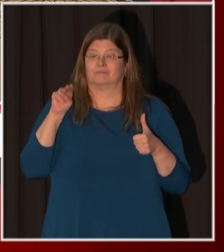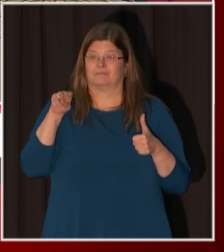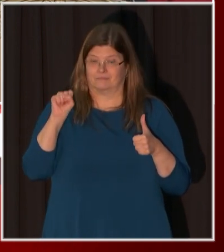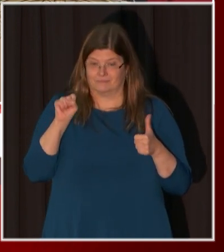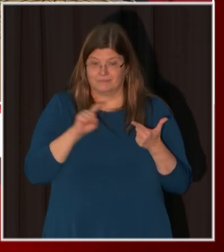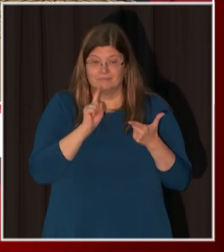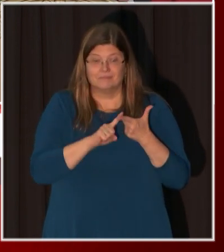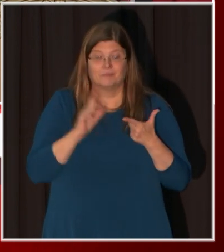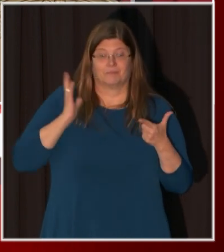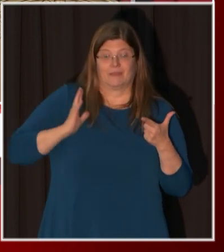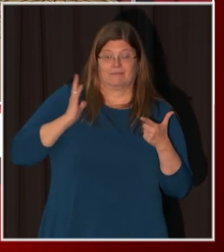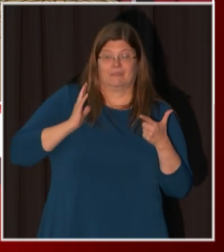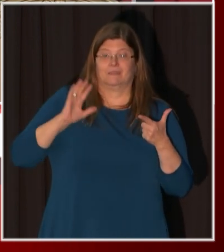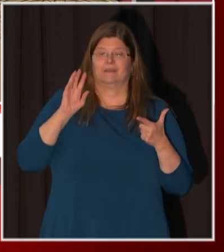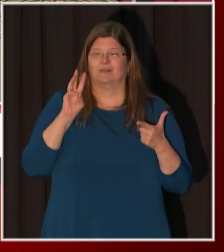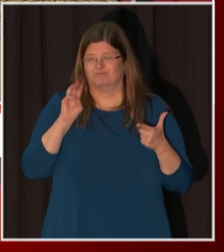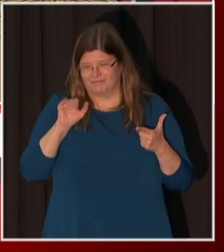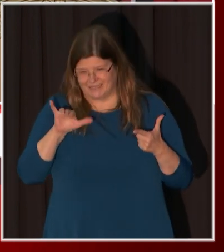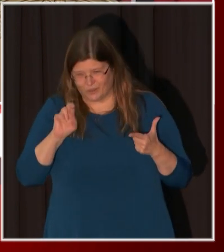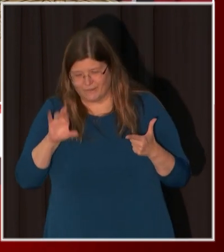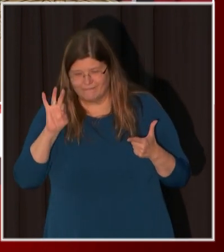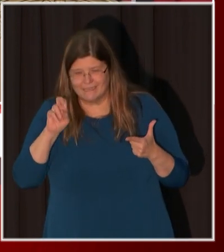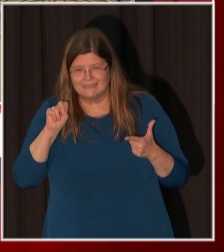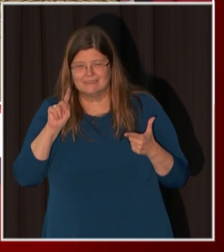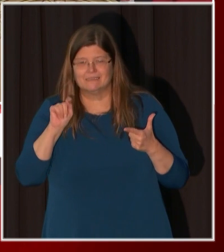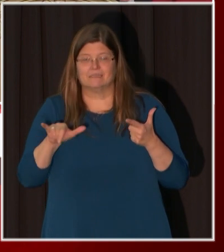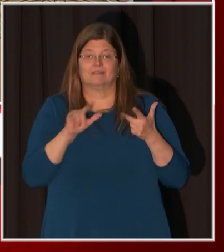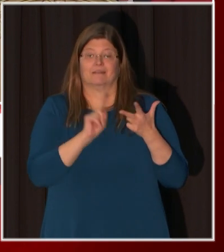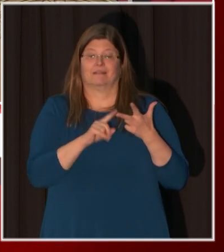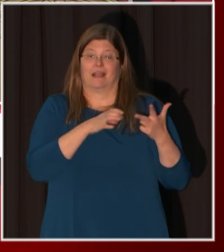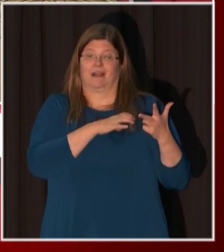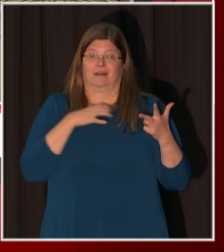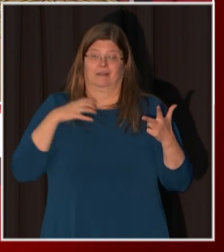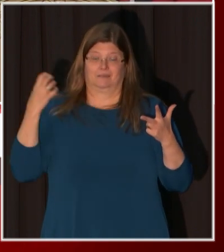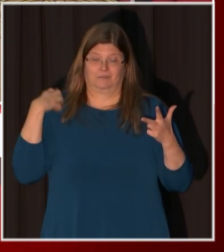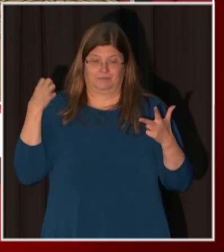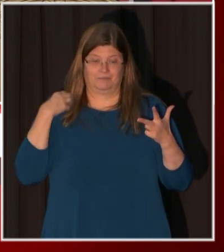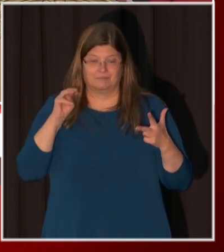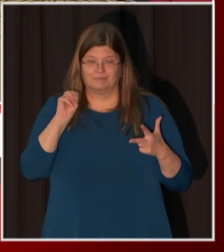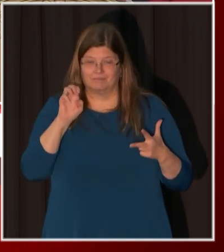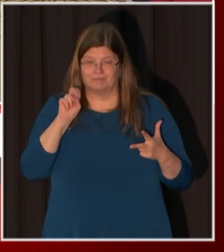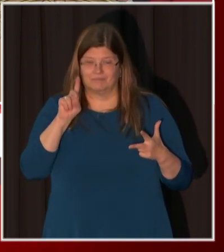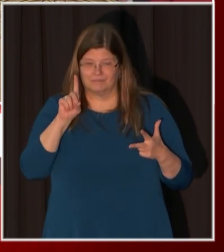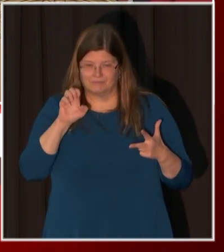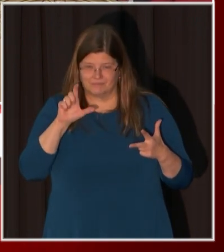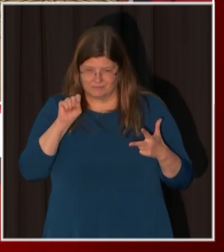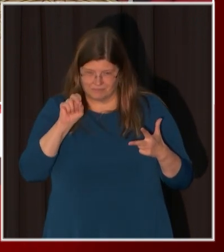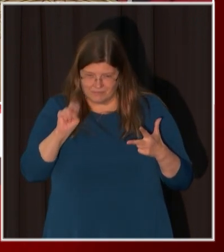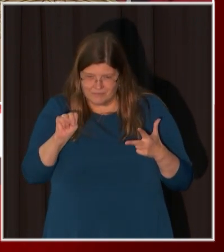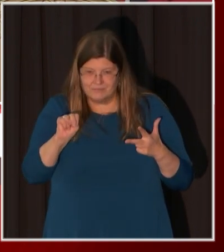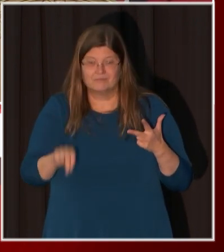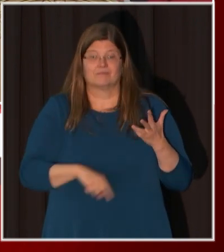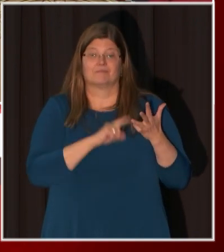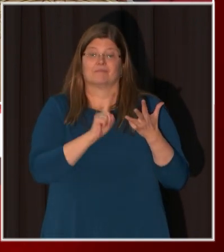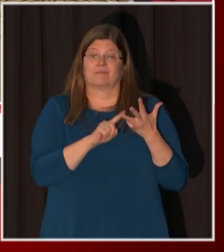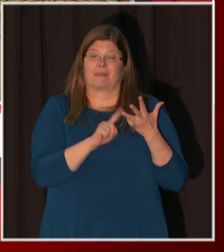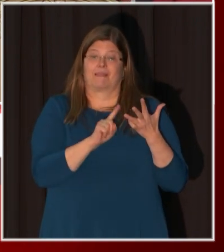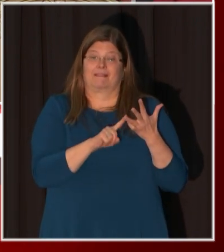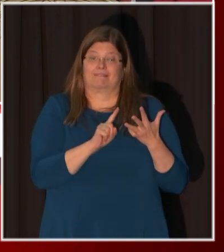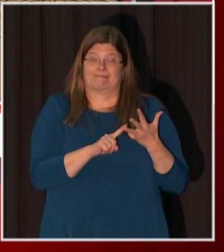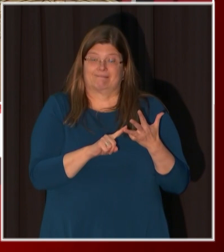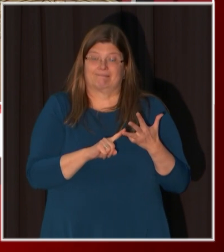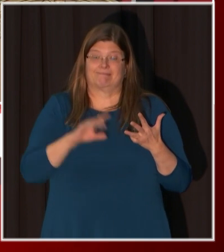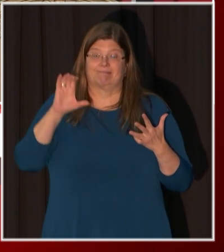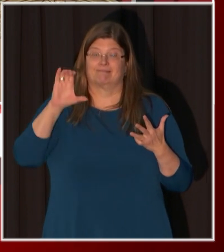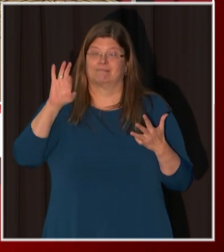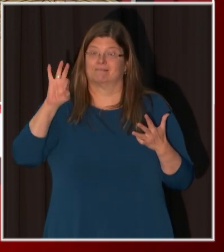Council Chairman Phil Mendelson, Chief Financial Officer Jeffrey DeWitt, former Assistant Secretary for Preparedness